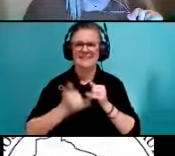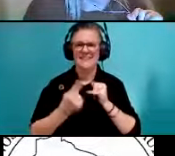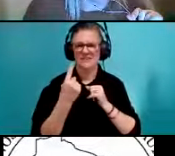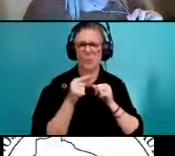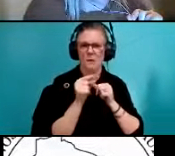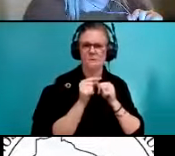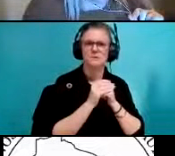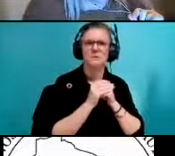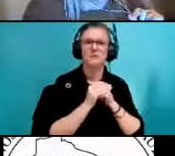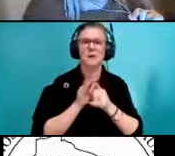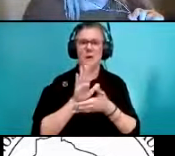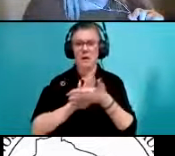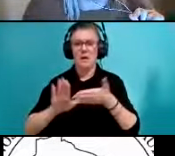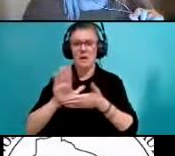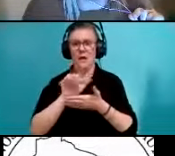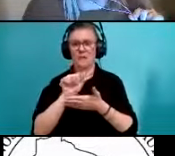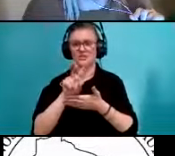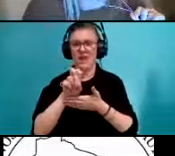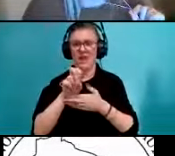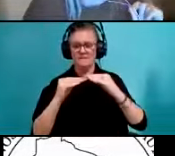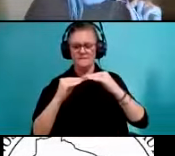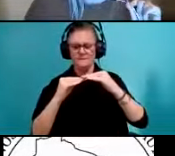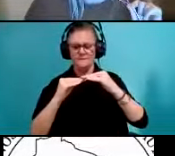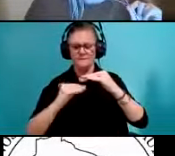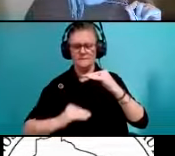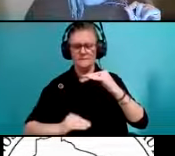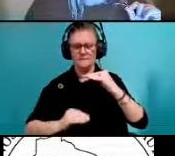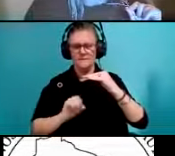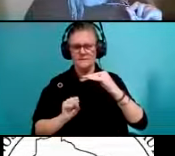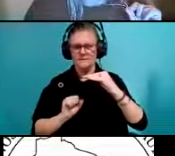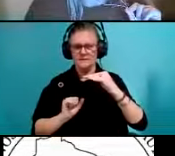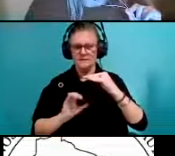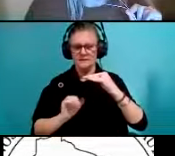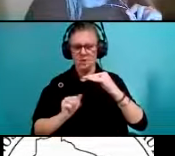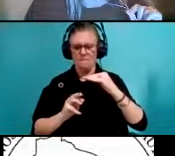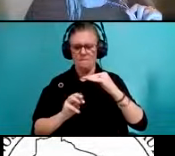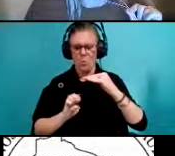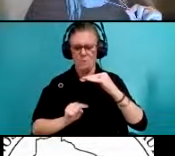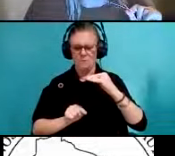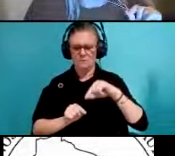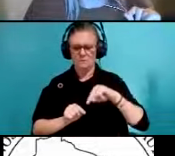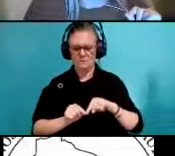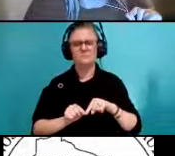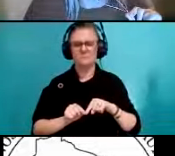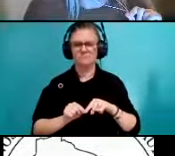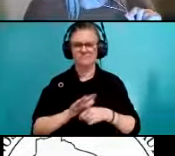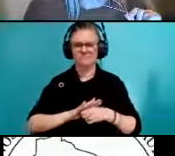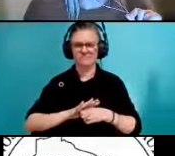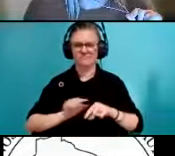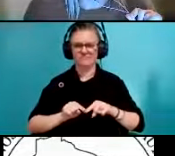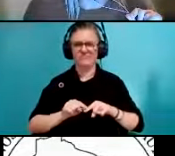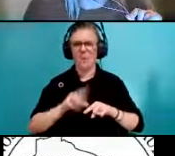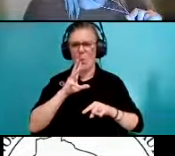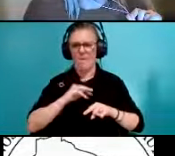show, and this has 27th Street from College to Sycamore. Sycamore is the area where there is a